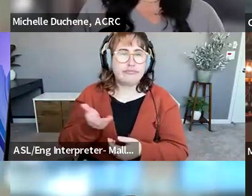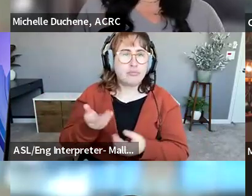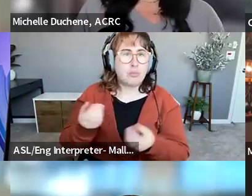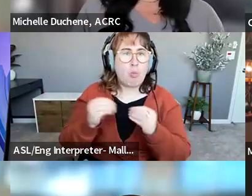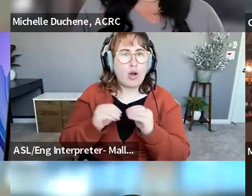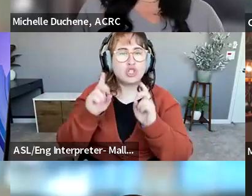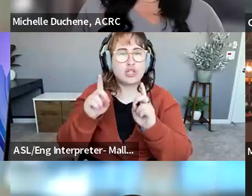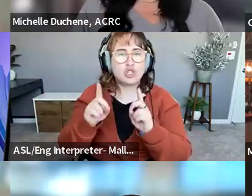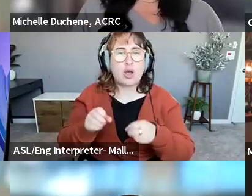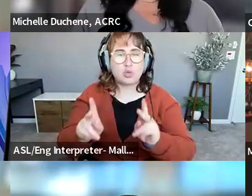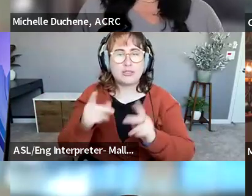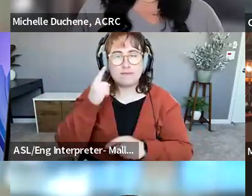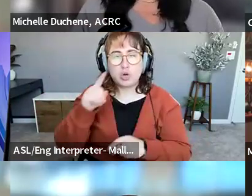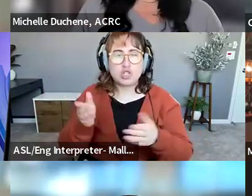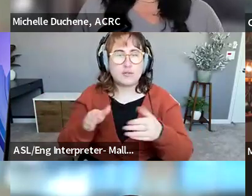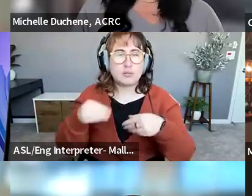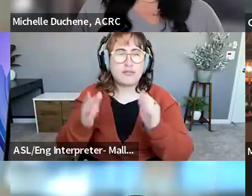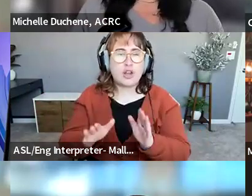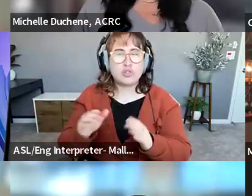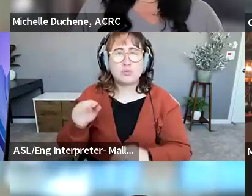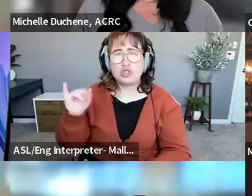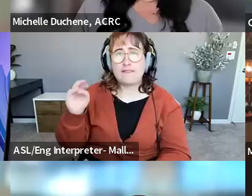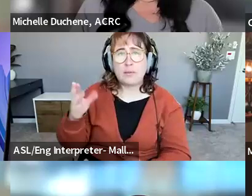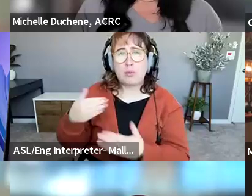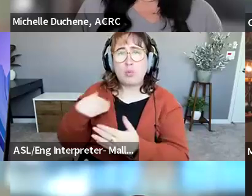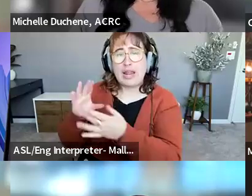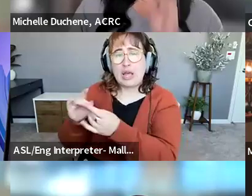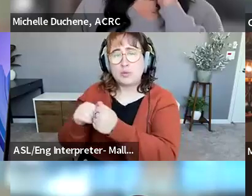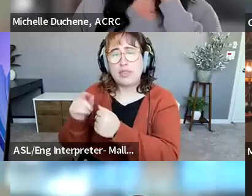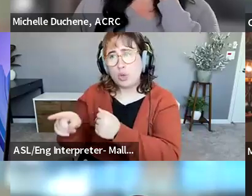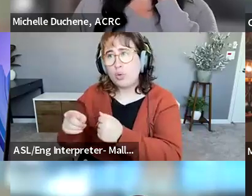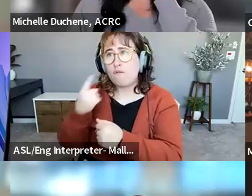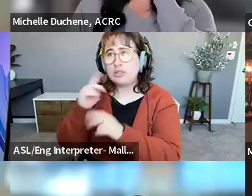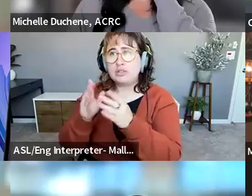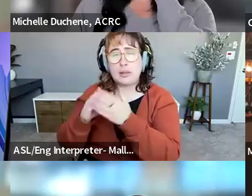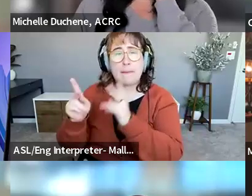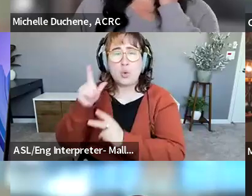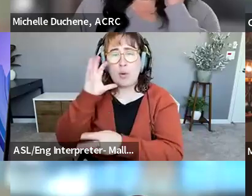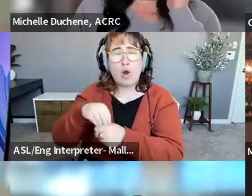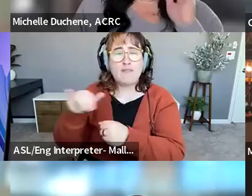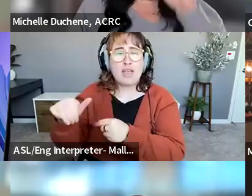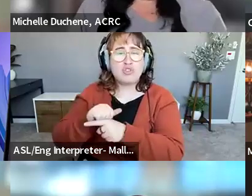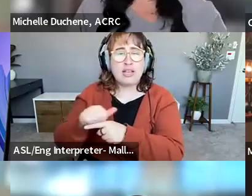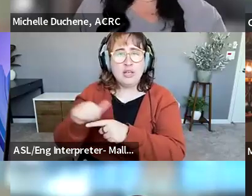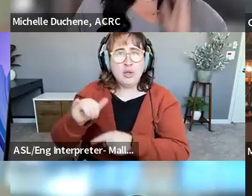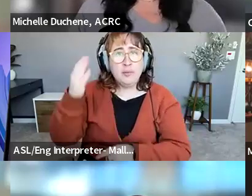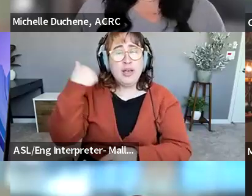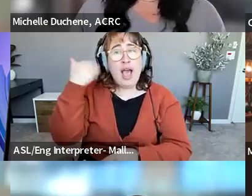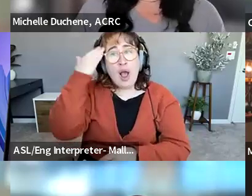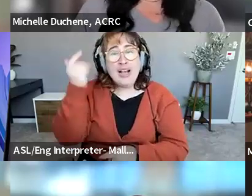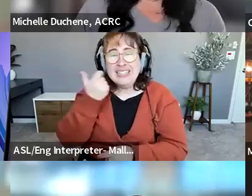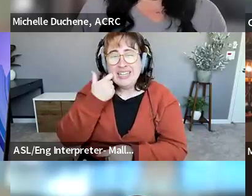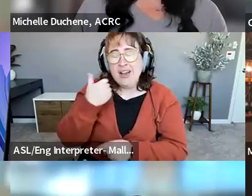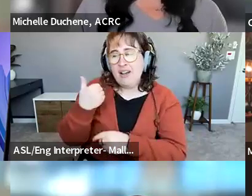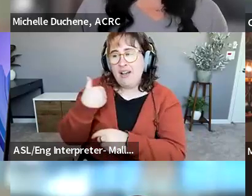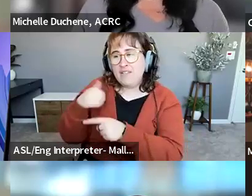opportunities for service providers. And so Jennifer, maybe we can connect with some folks that are kind of part of that training team, because I know there was a training that just went